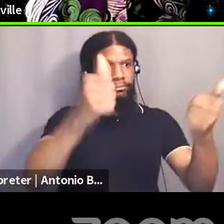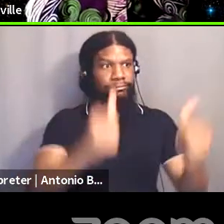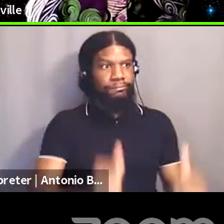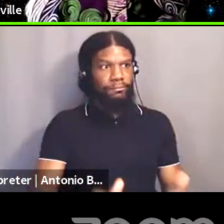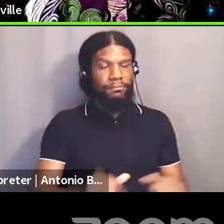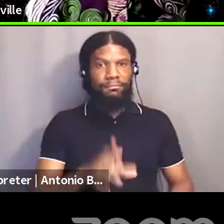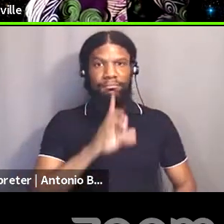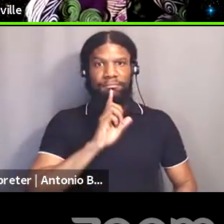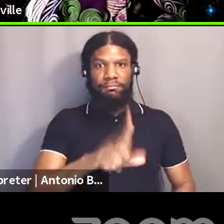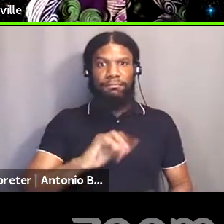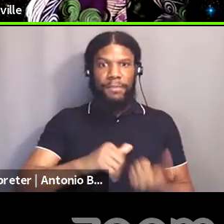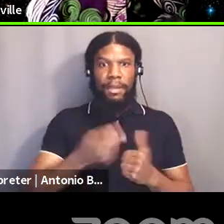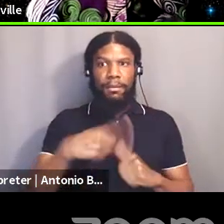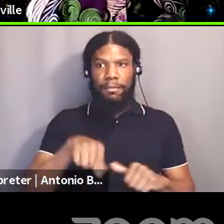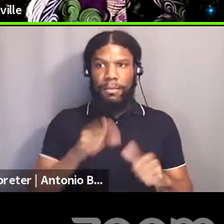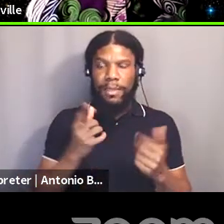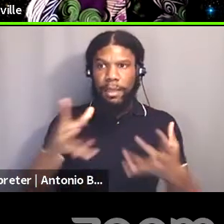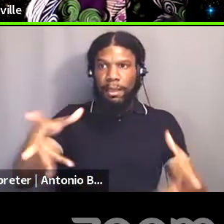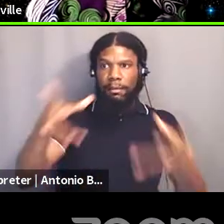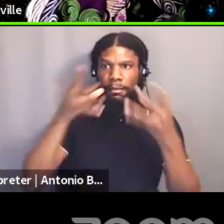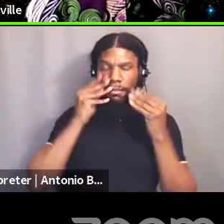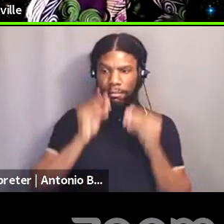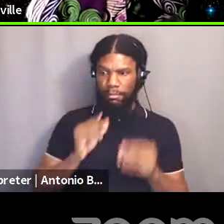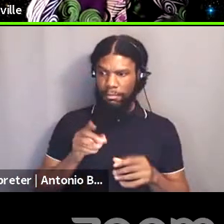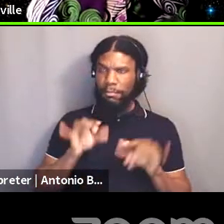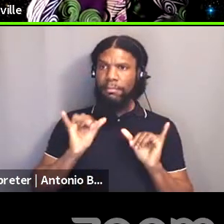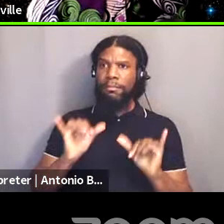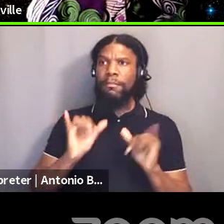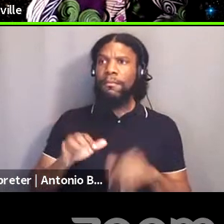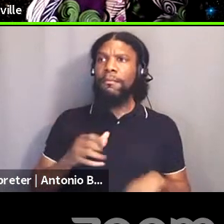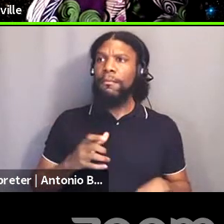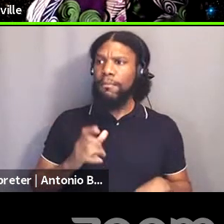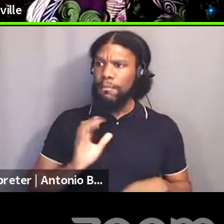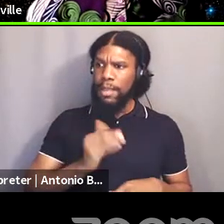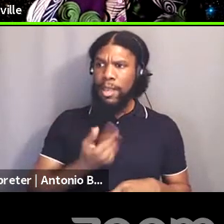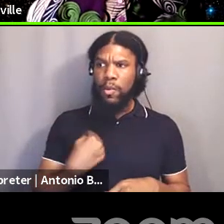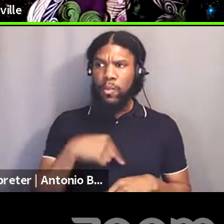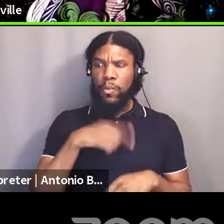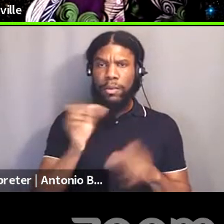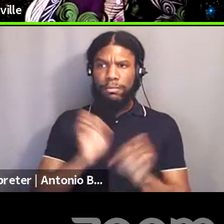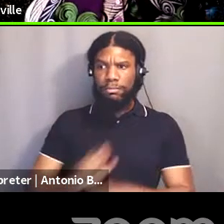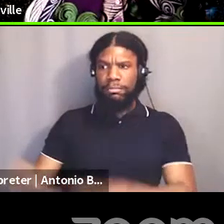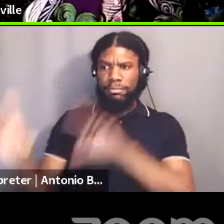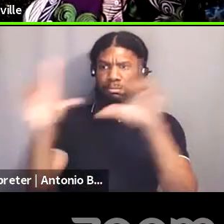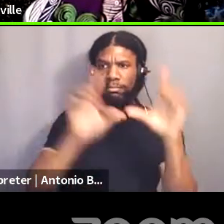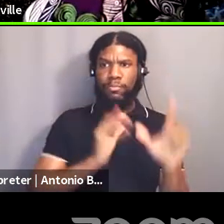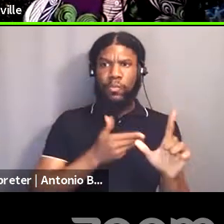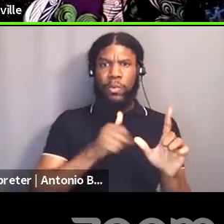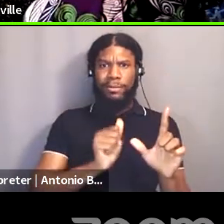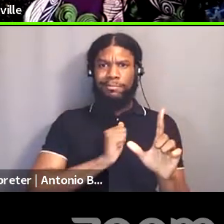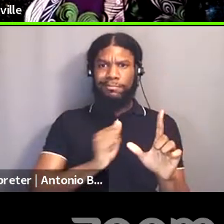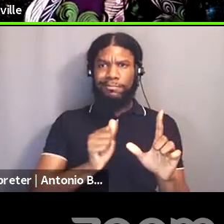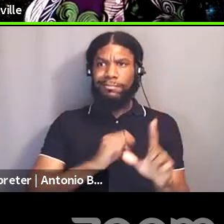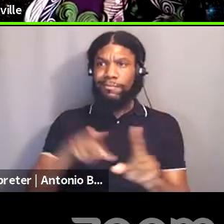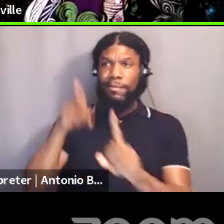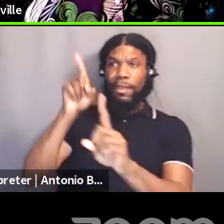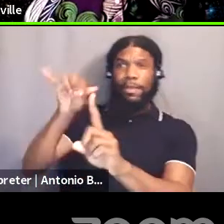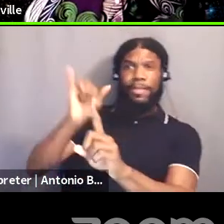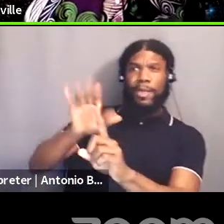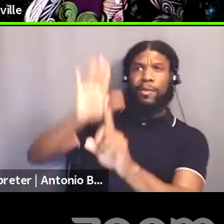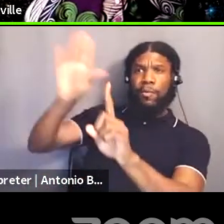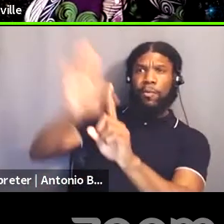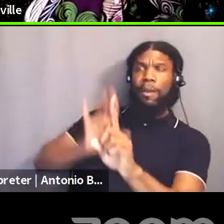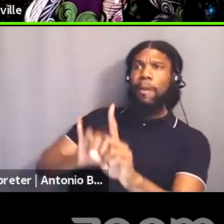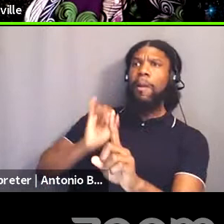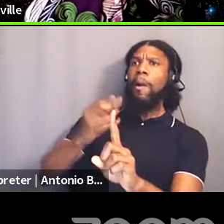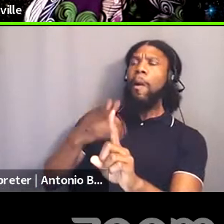that's ingested, and how we view ourselves through that supposed lens of greatness, which is like hearkening back to ancient form.